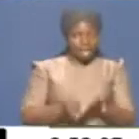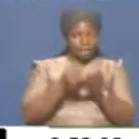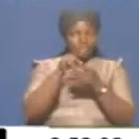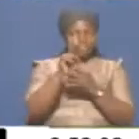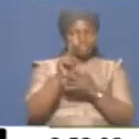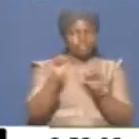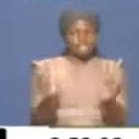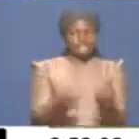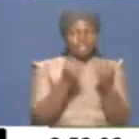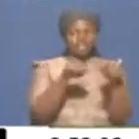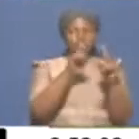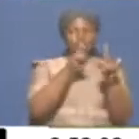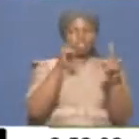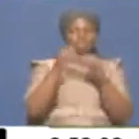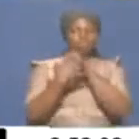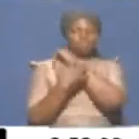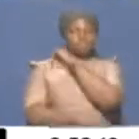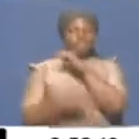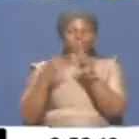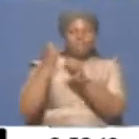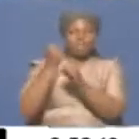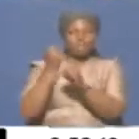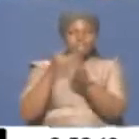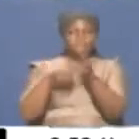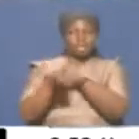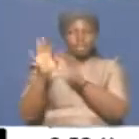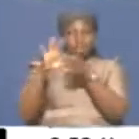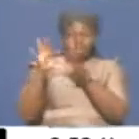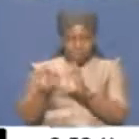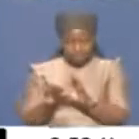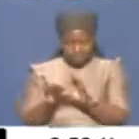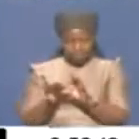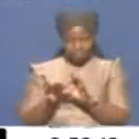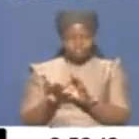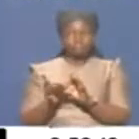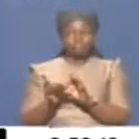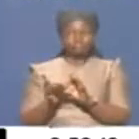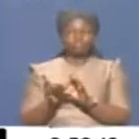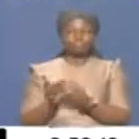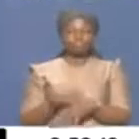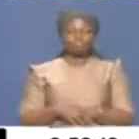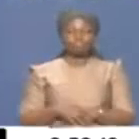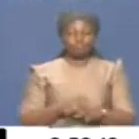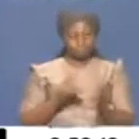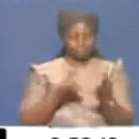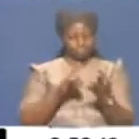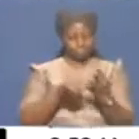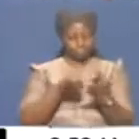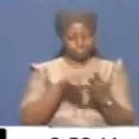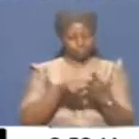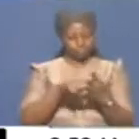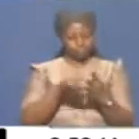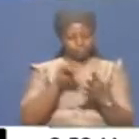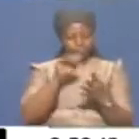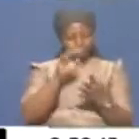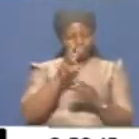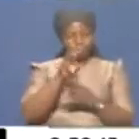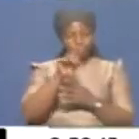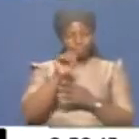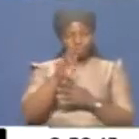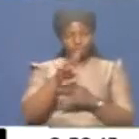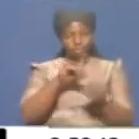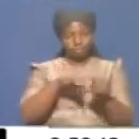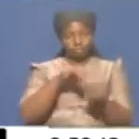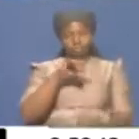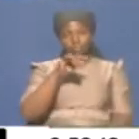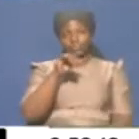Olympics. Flyweight David Karanja, bantamweight Shafi Bakari, featherweight Martin Odwor, light welterweight Victor Odhiambo, welterweight